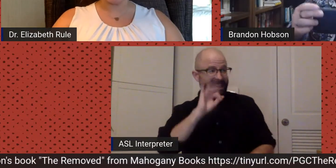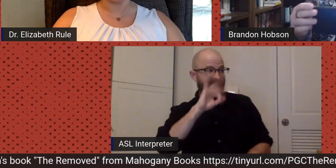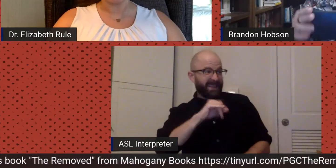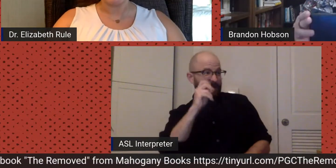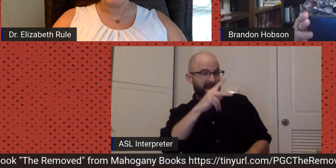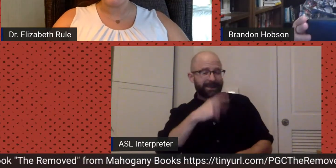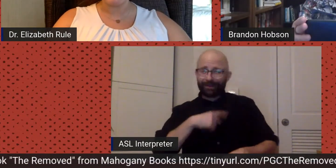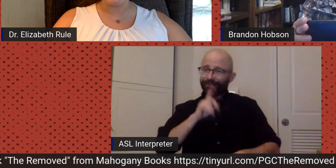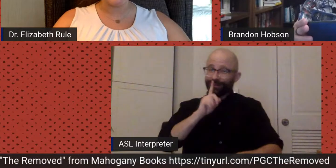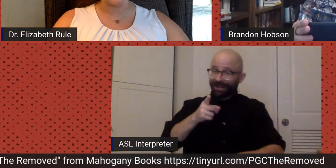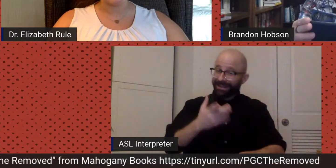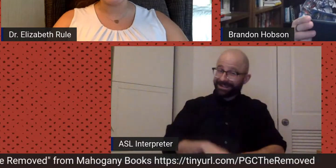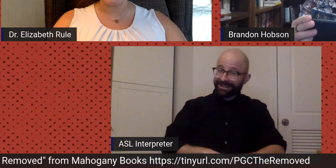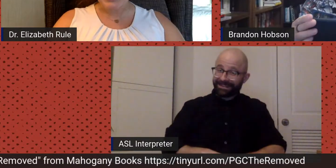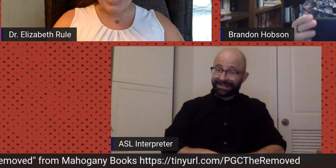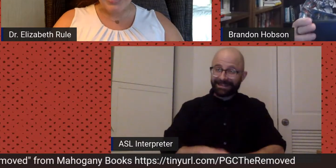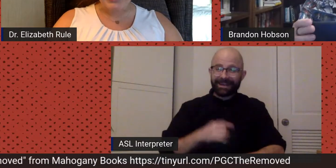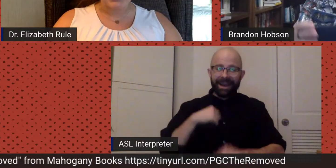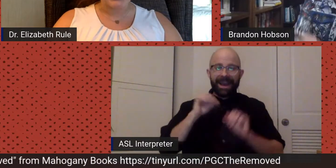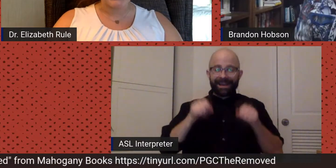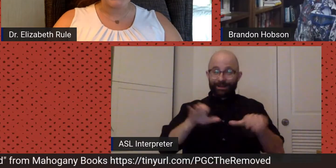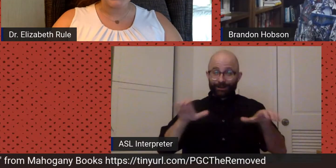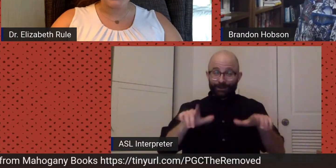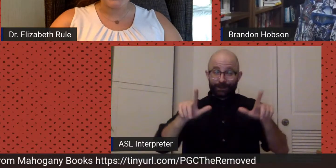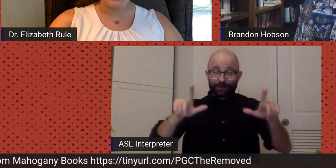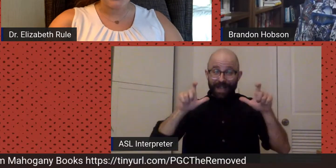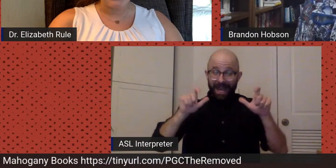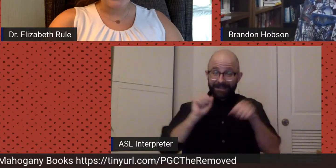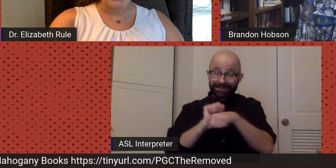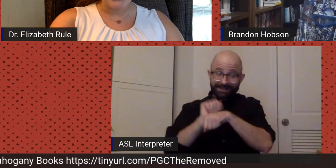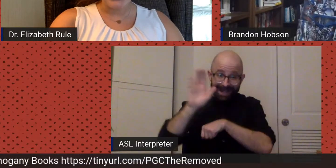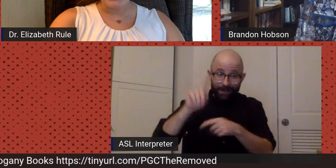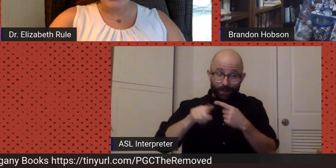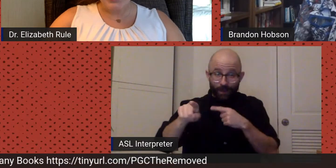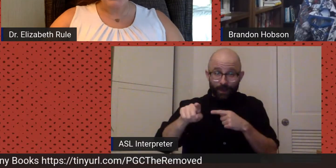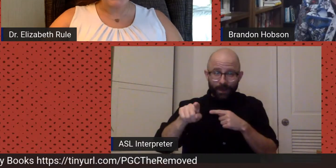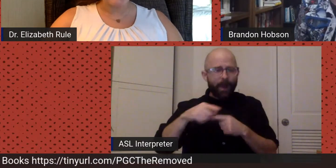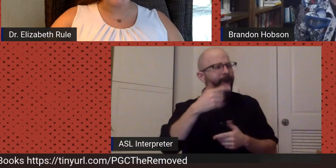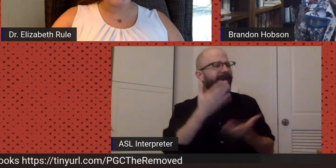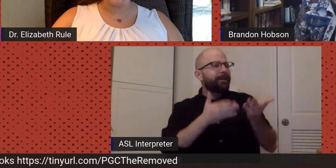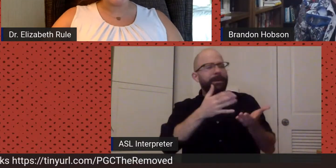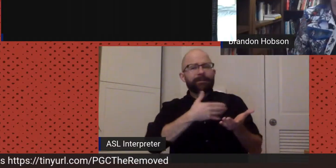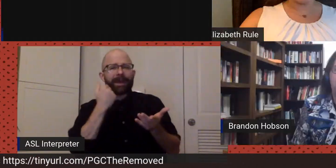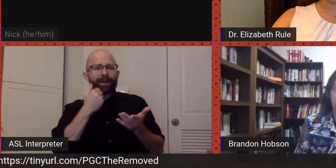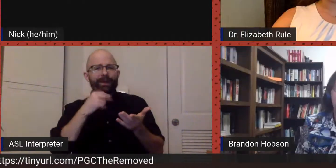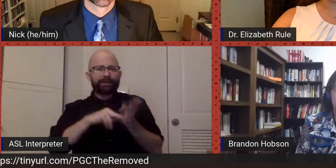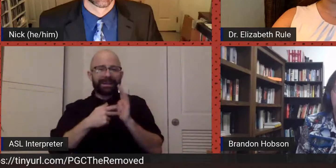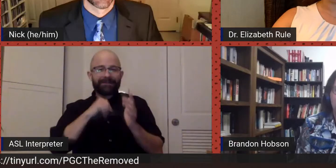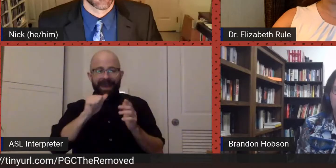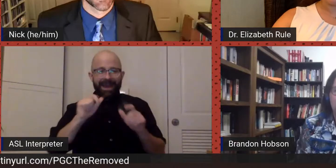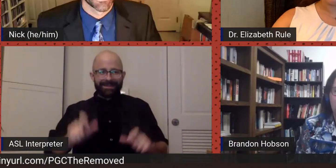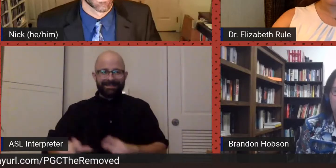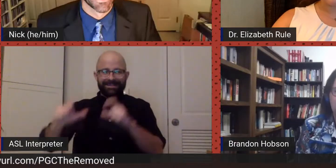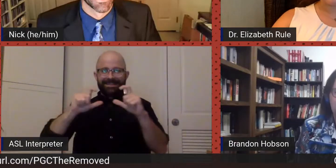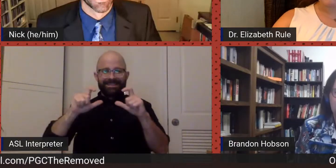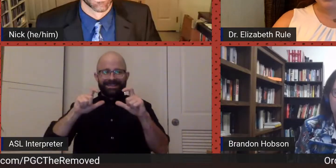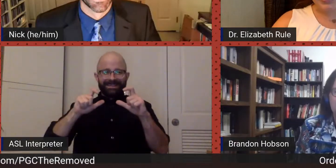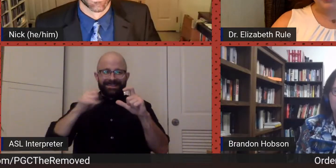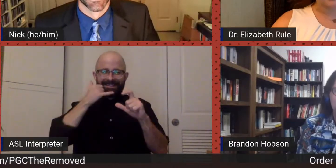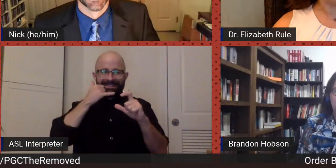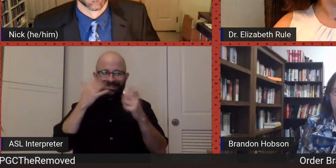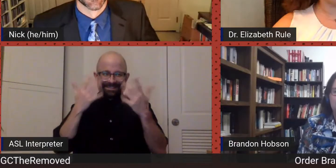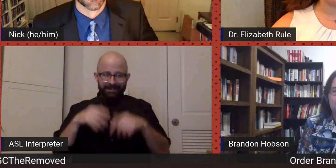sure thing. I can do a screenshot and send it to you. Oh, that would probably be better. That way I'm not holding up the...